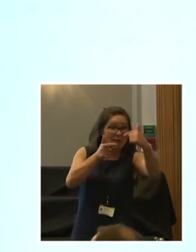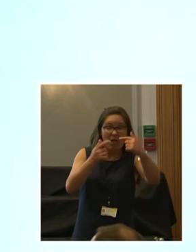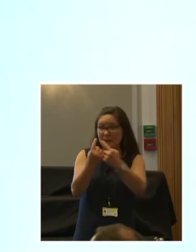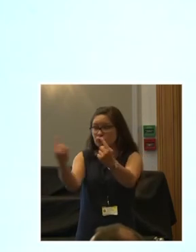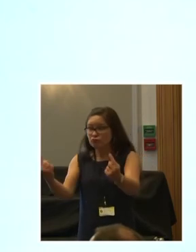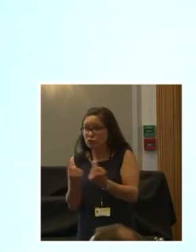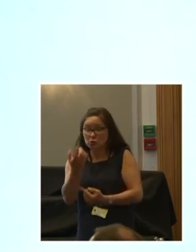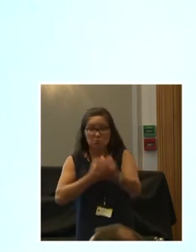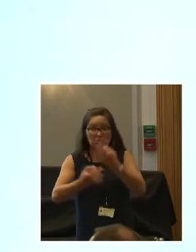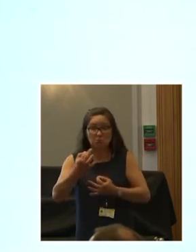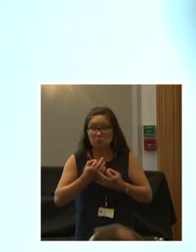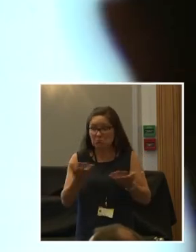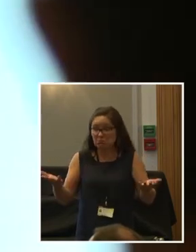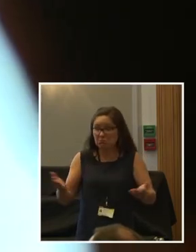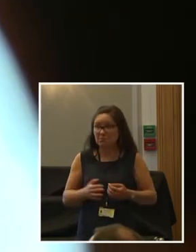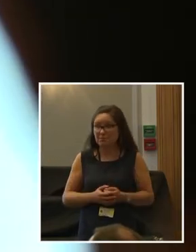anybody.